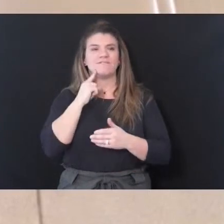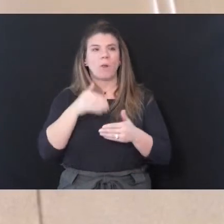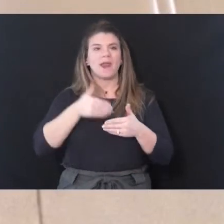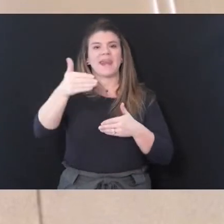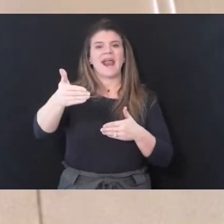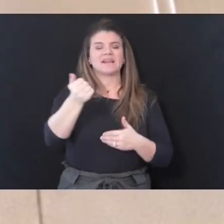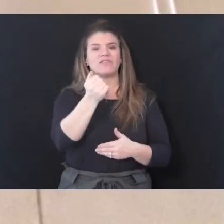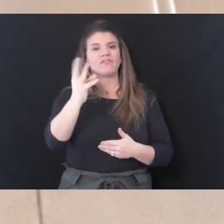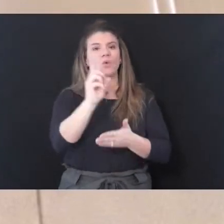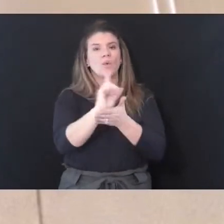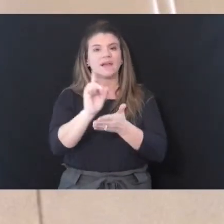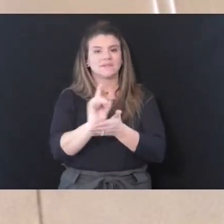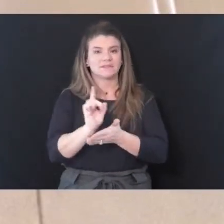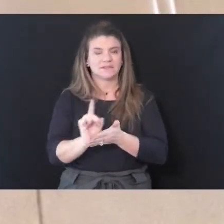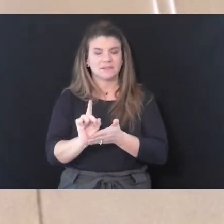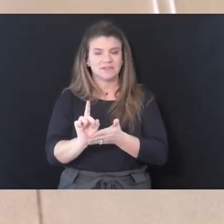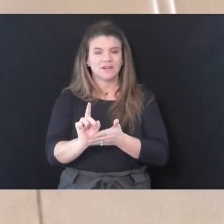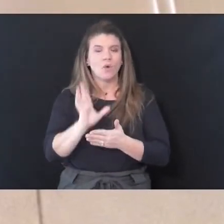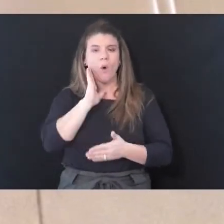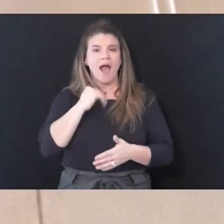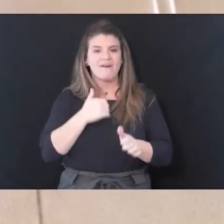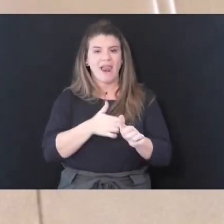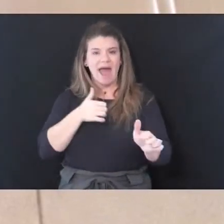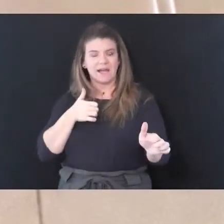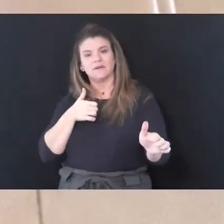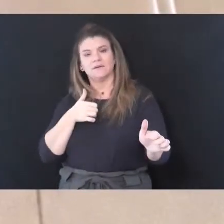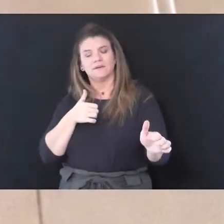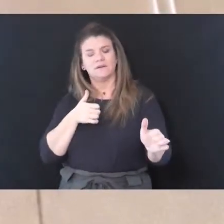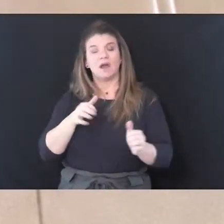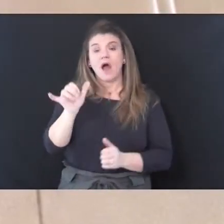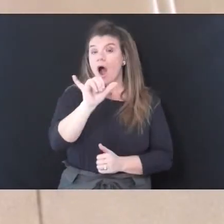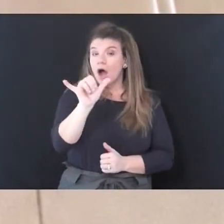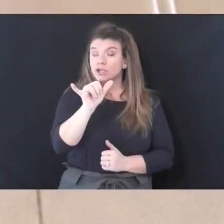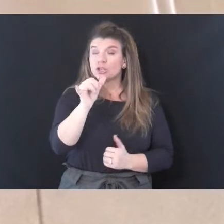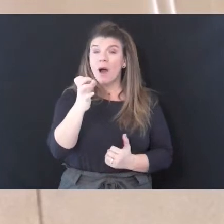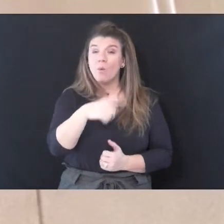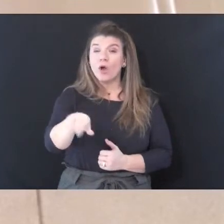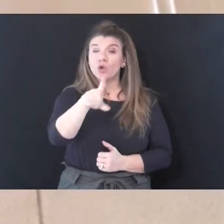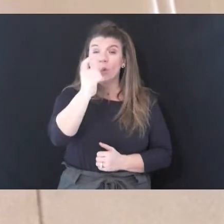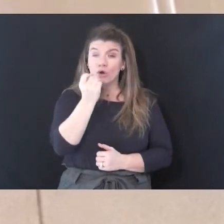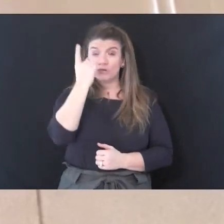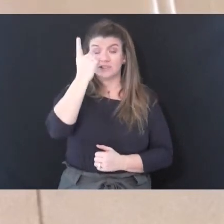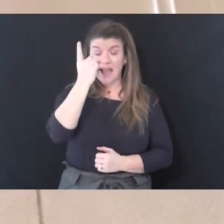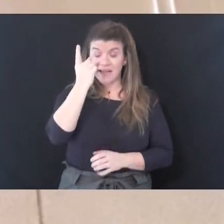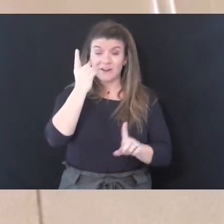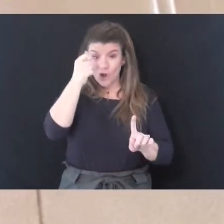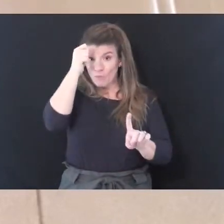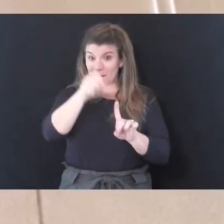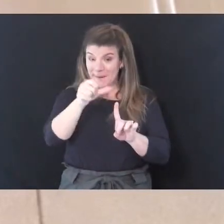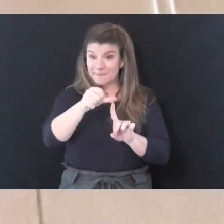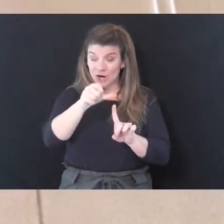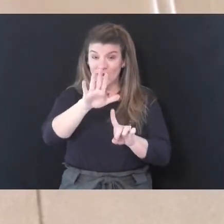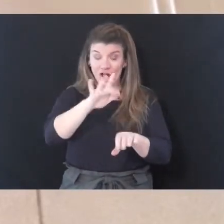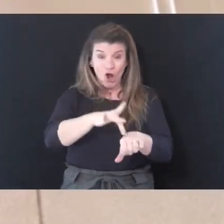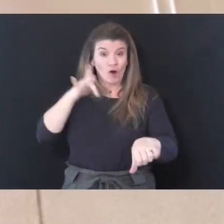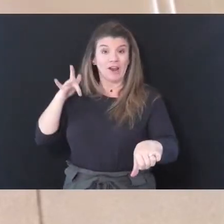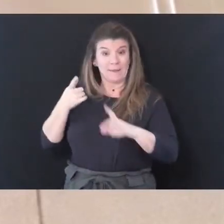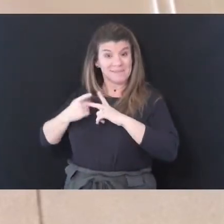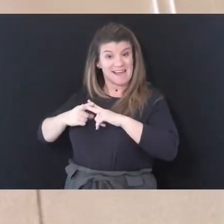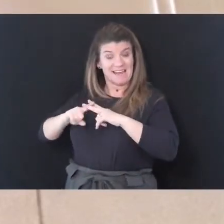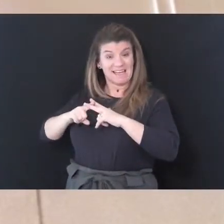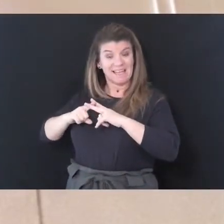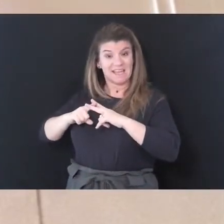next couple of weeks, a lag. The other thing that I want to make sure folks understand is, if you remember early on in this,